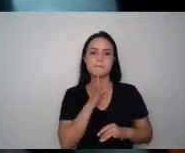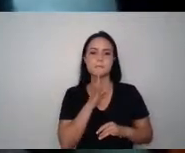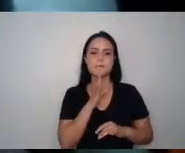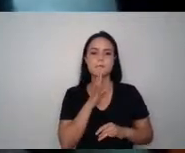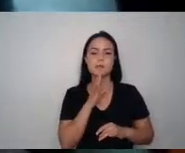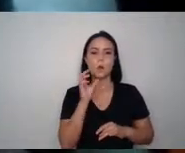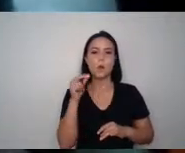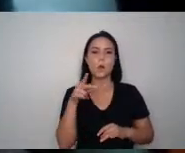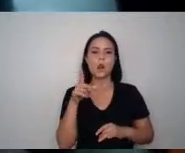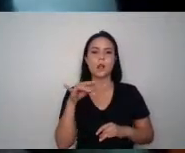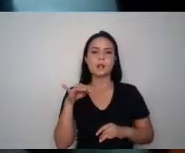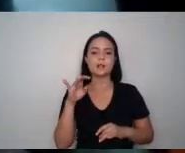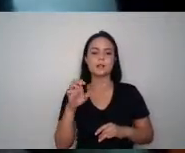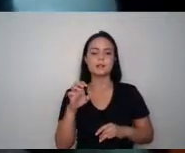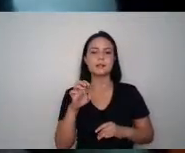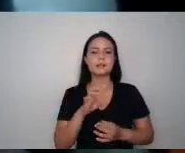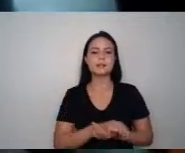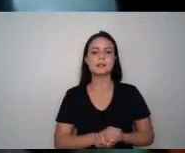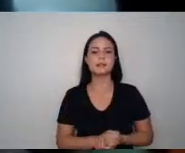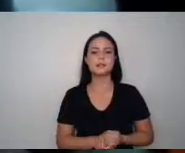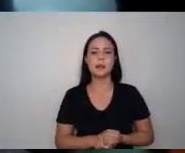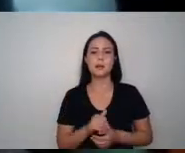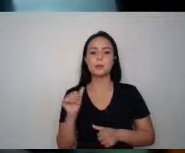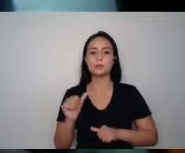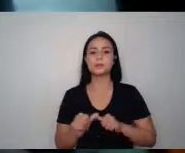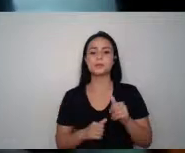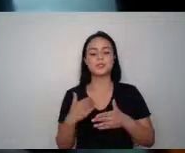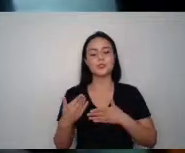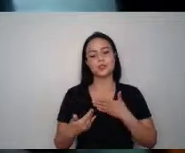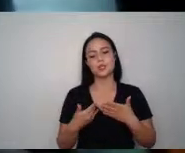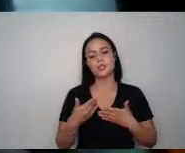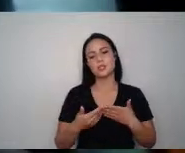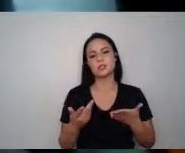and the necessity to always be online and available.